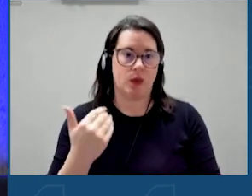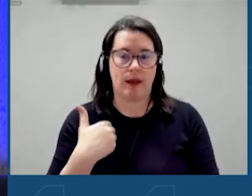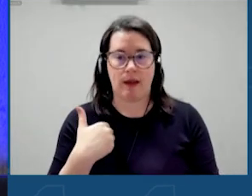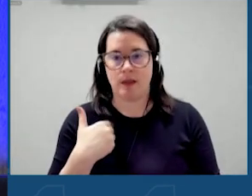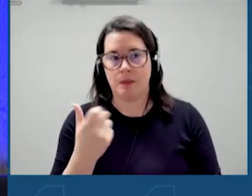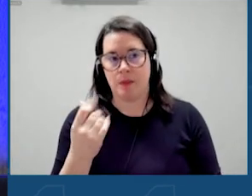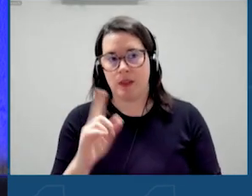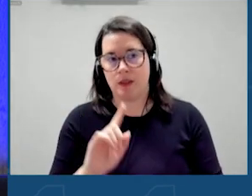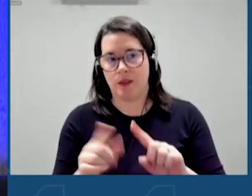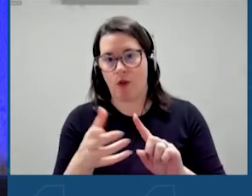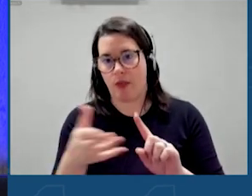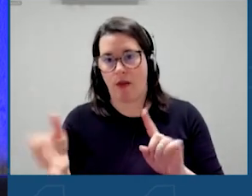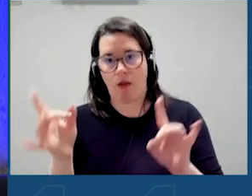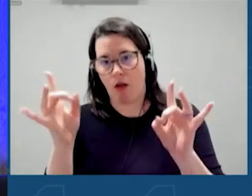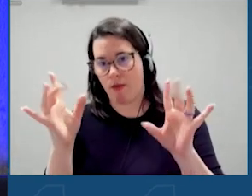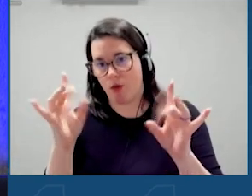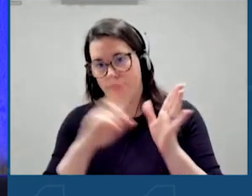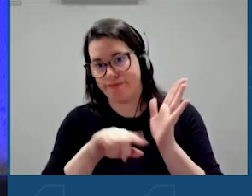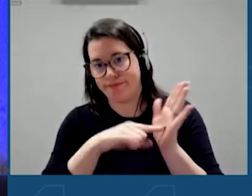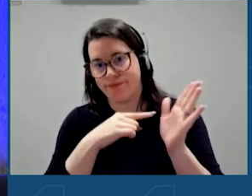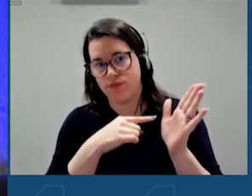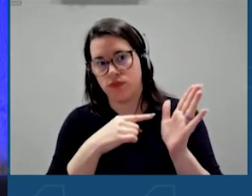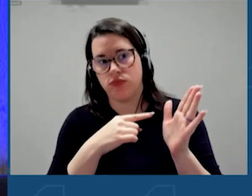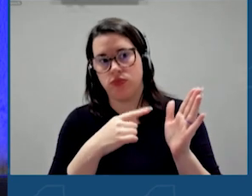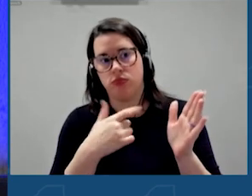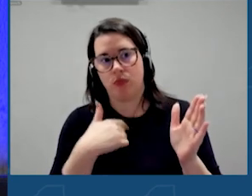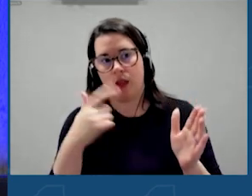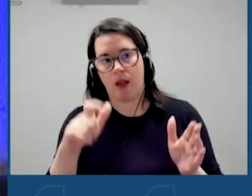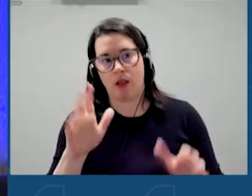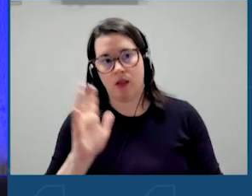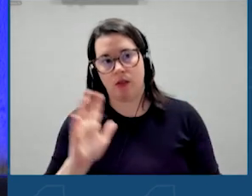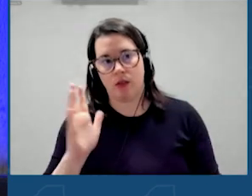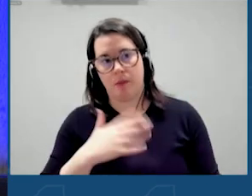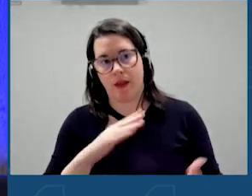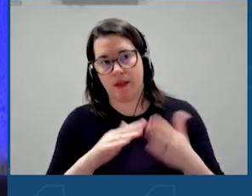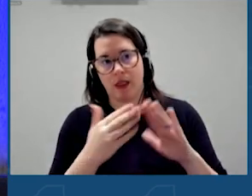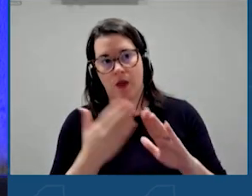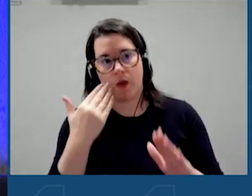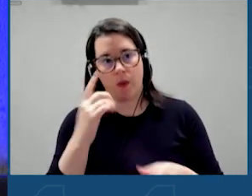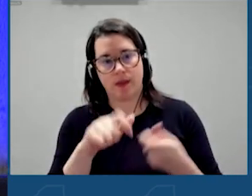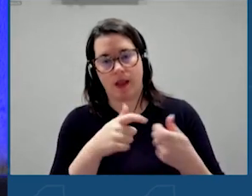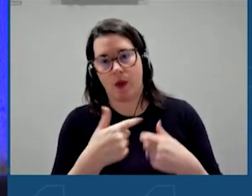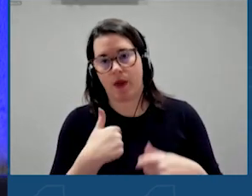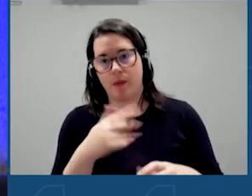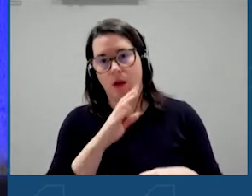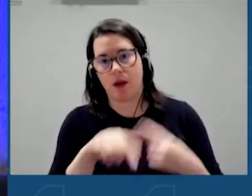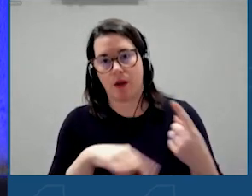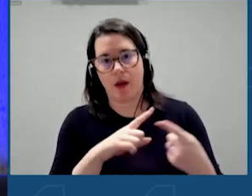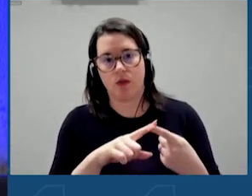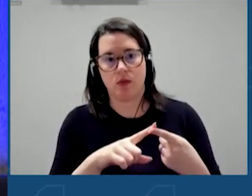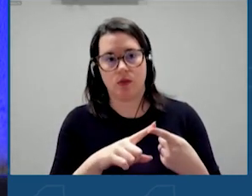on steroids. And I had to deal with this in my town, and I know exactly what I'm talking about.